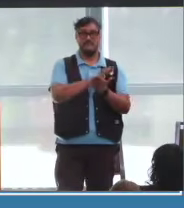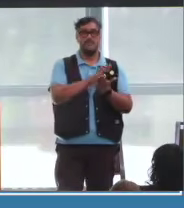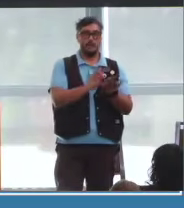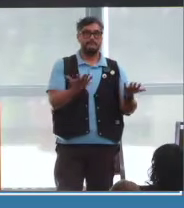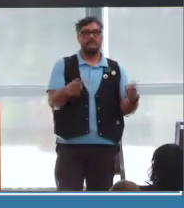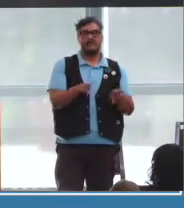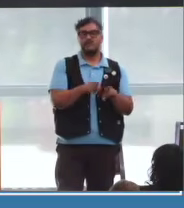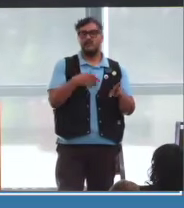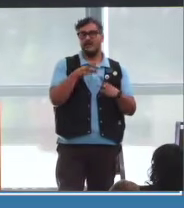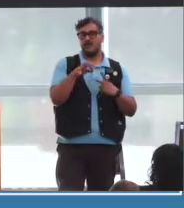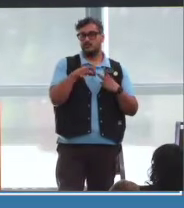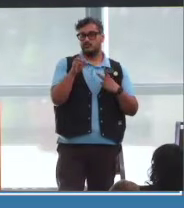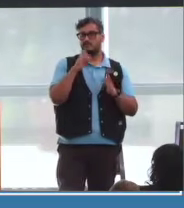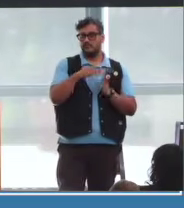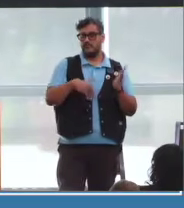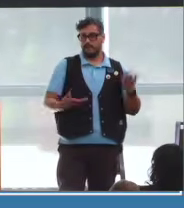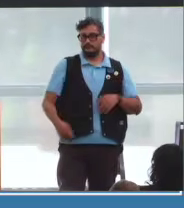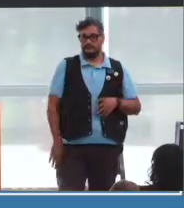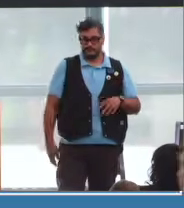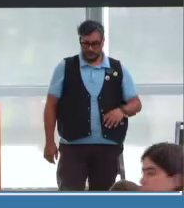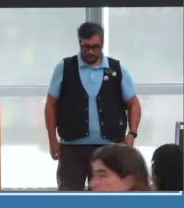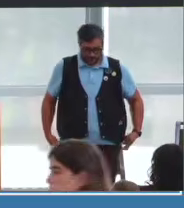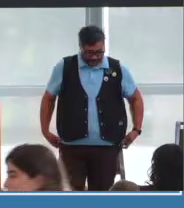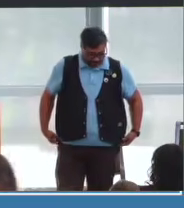room, of course, you have the option of filling out the form.